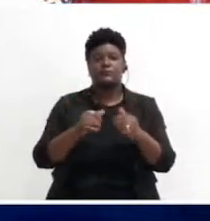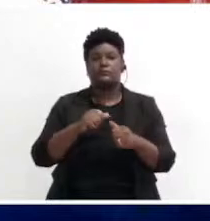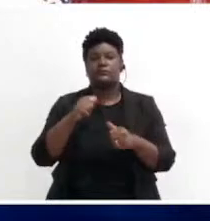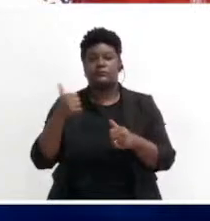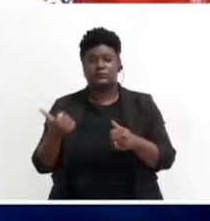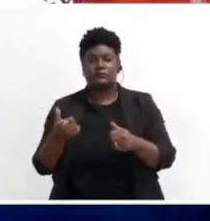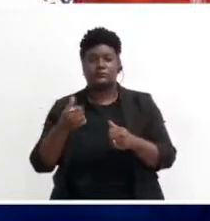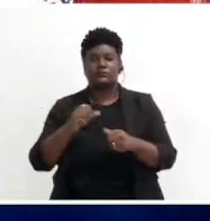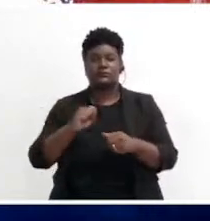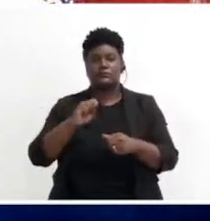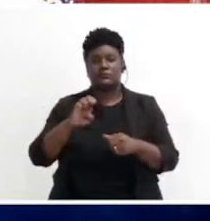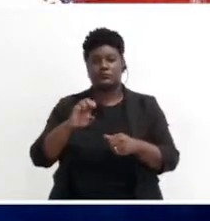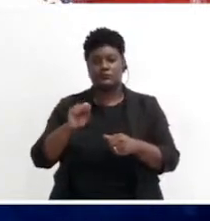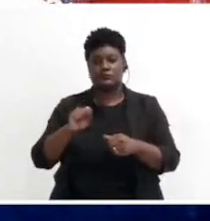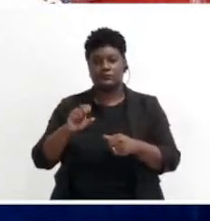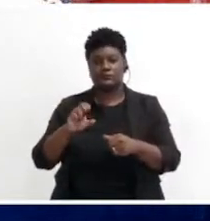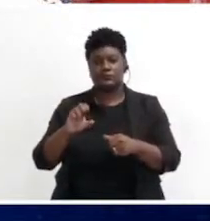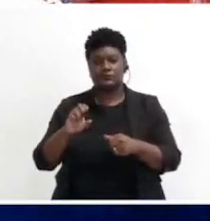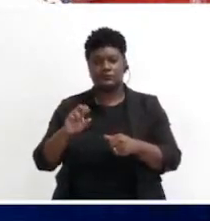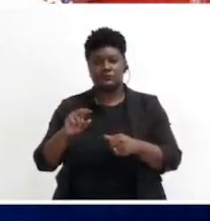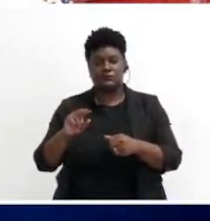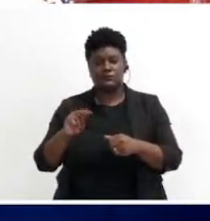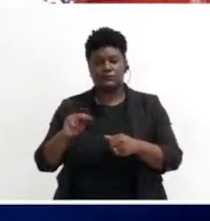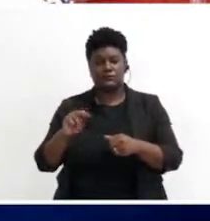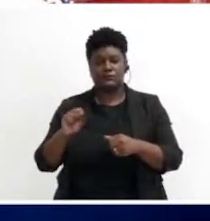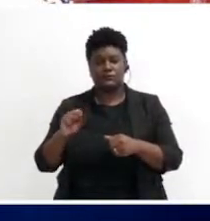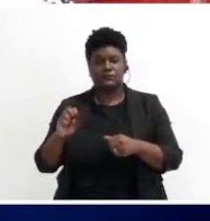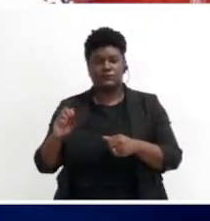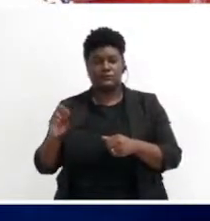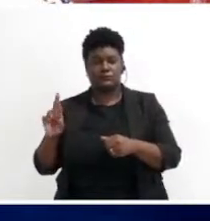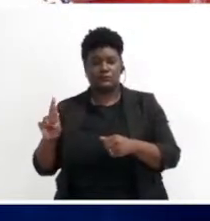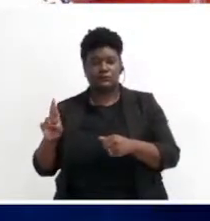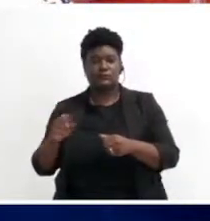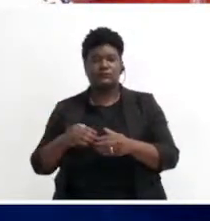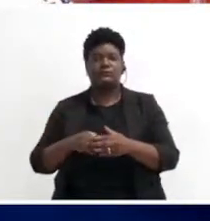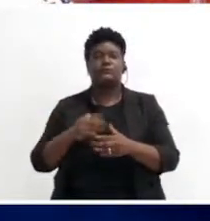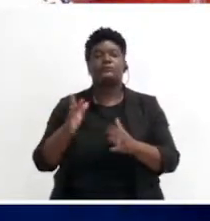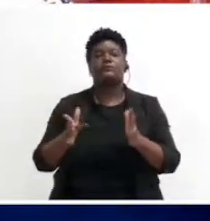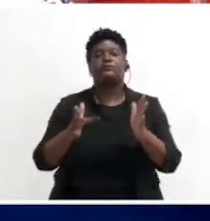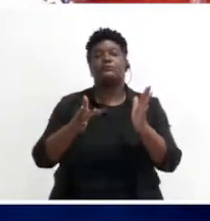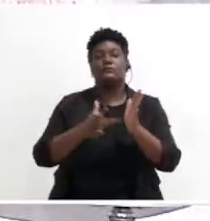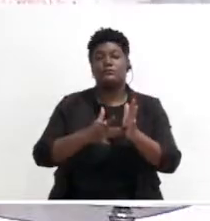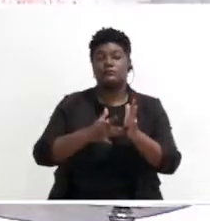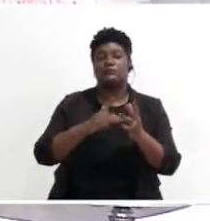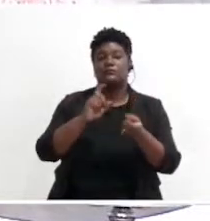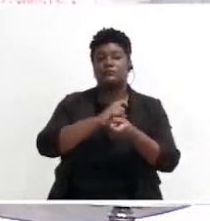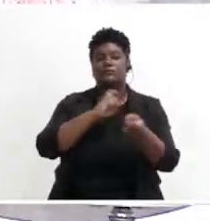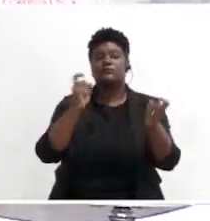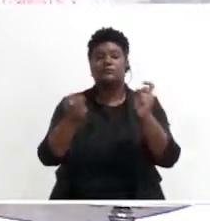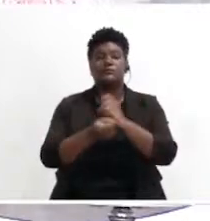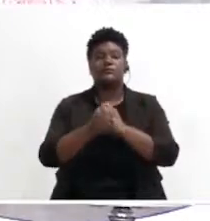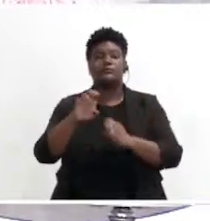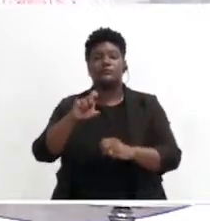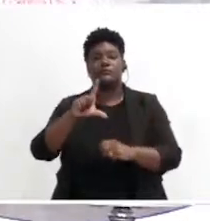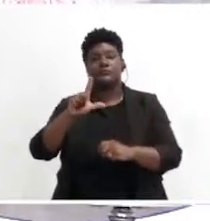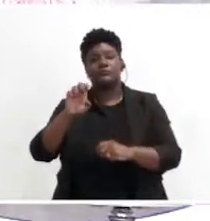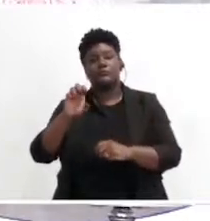the part that converts photons to electrons. And those two are bonded